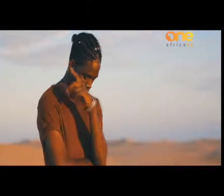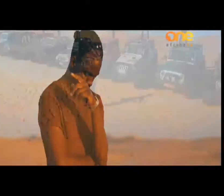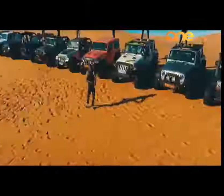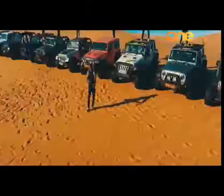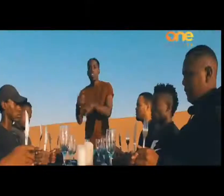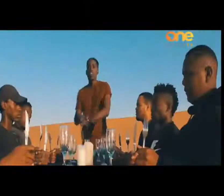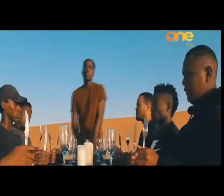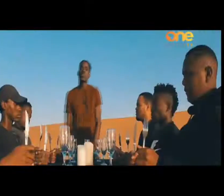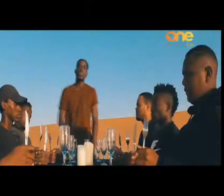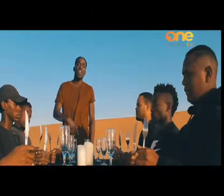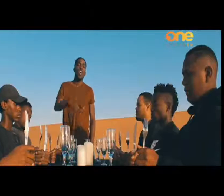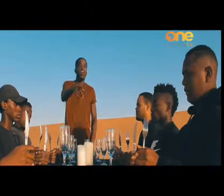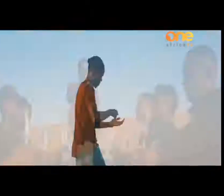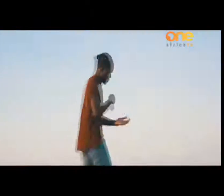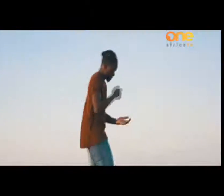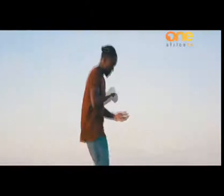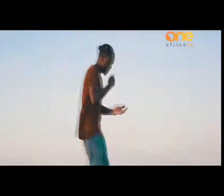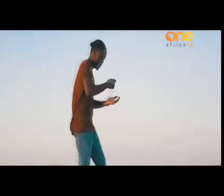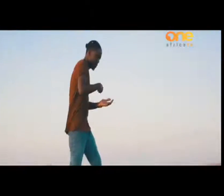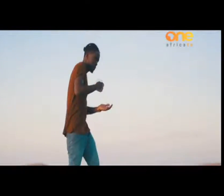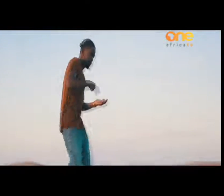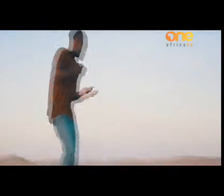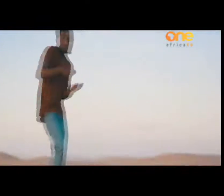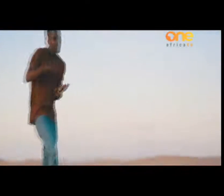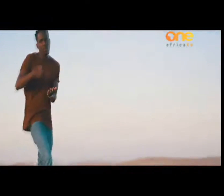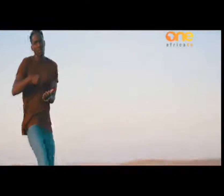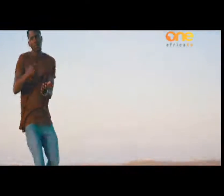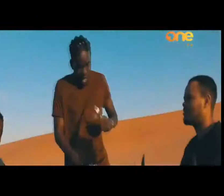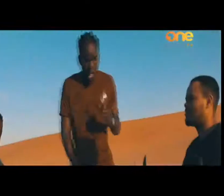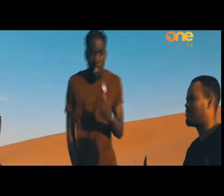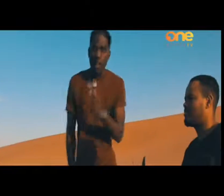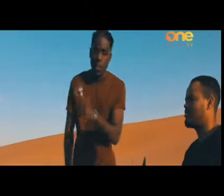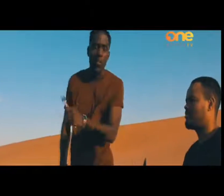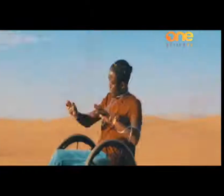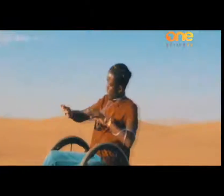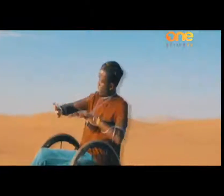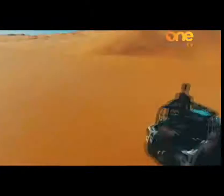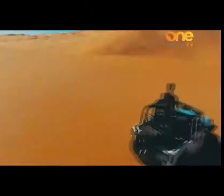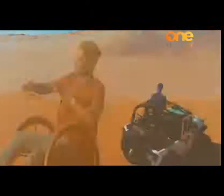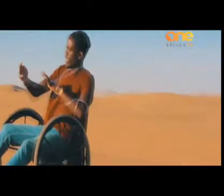the all, yeah. Got your plate, we all trying to, yeah.